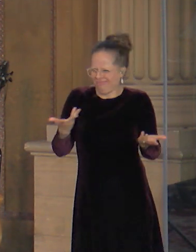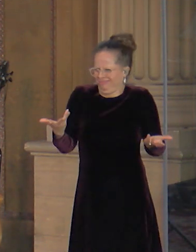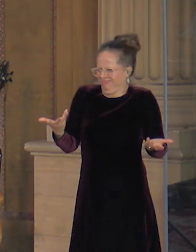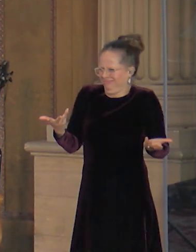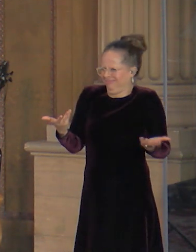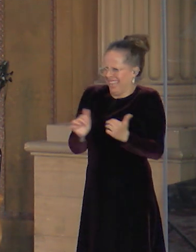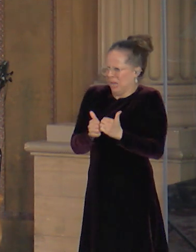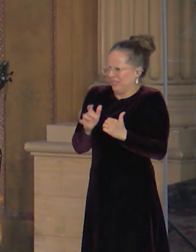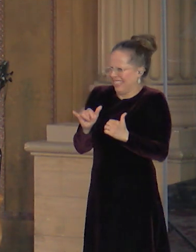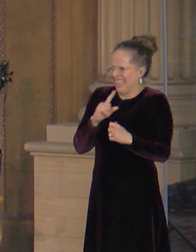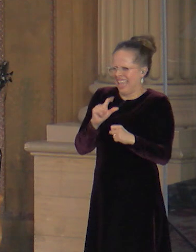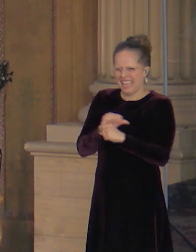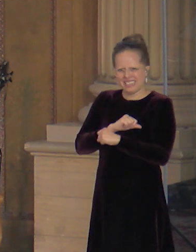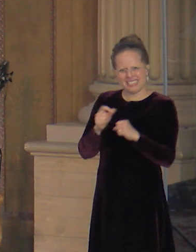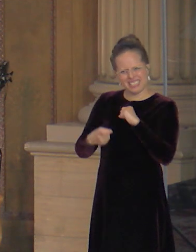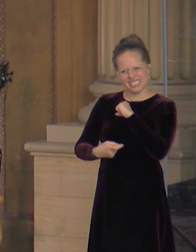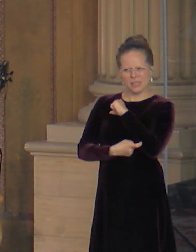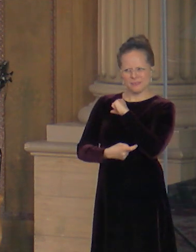underneath this